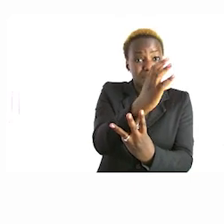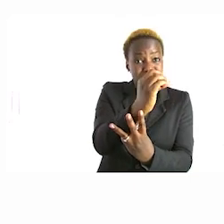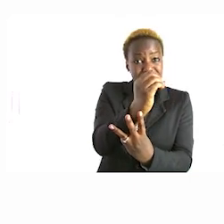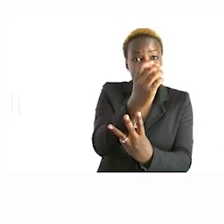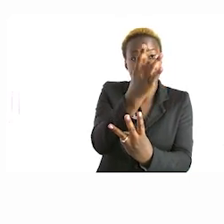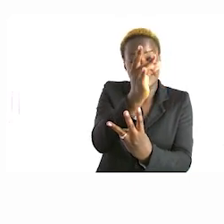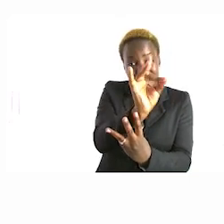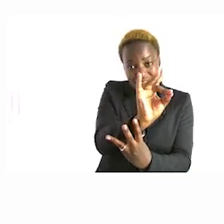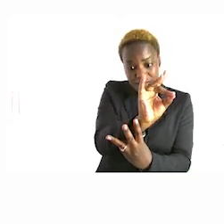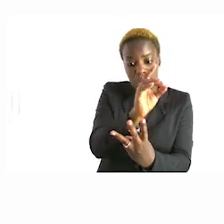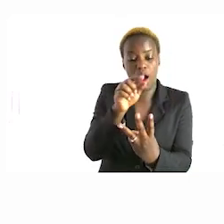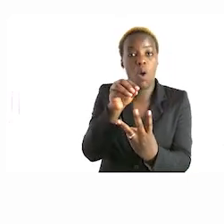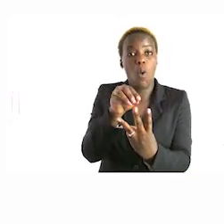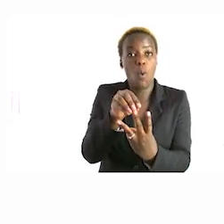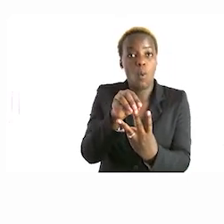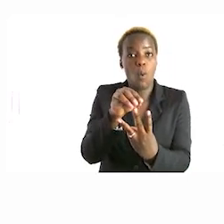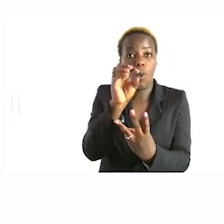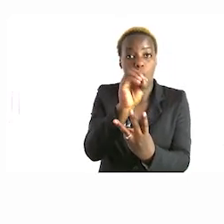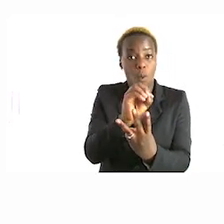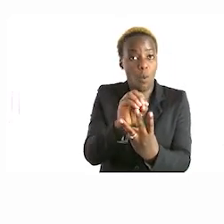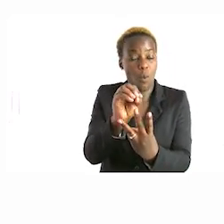108, and then we say